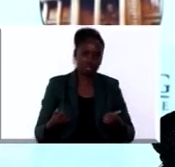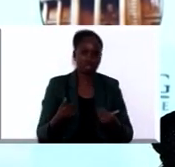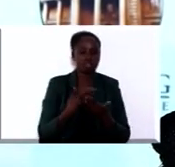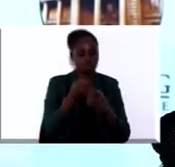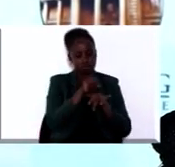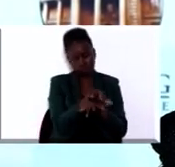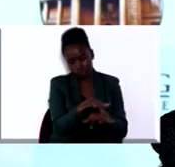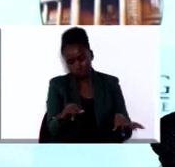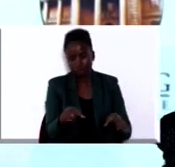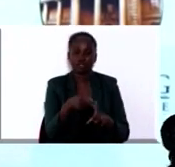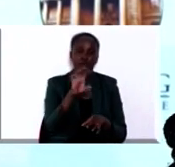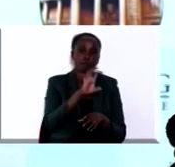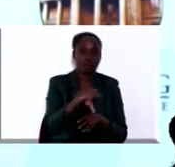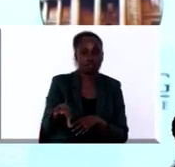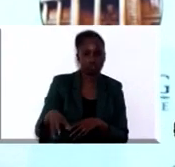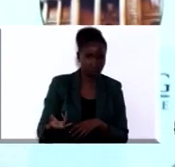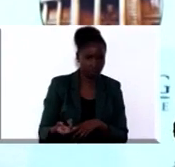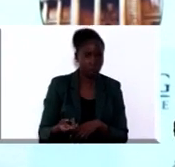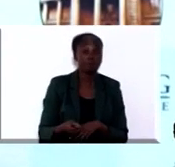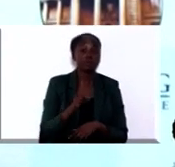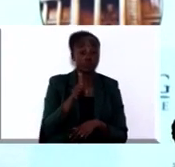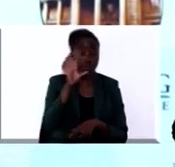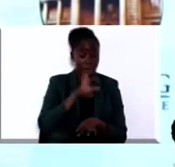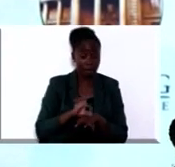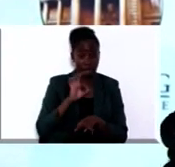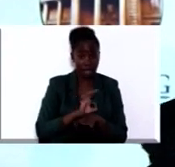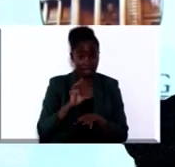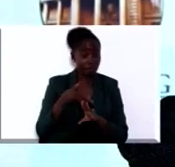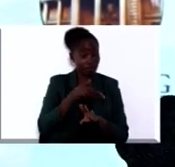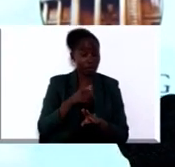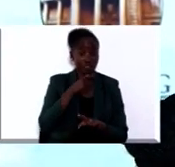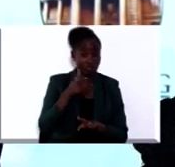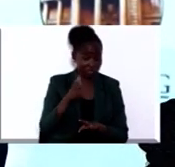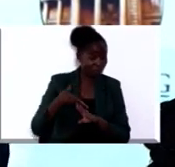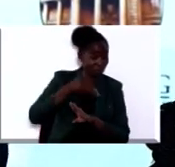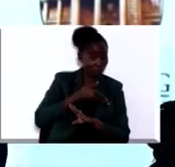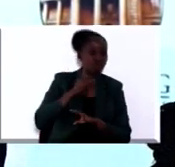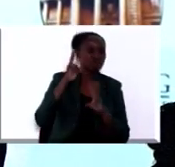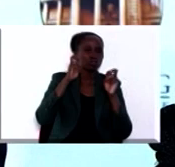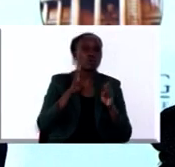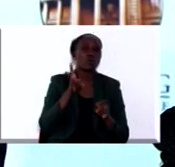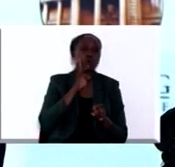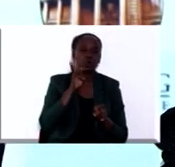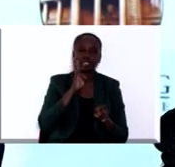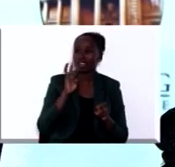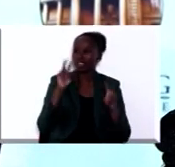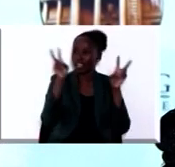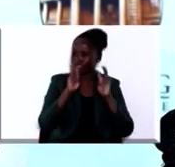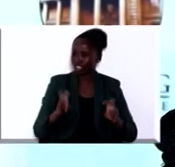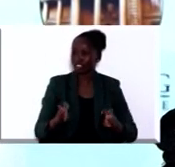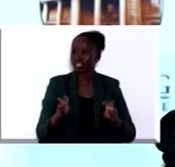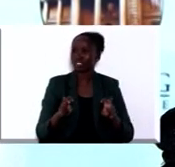our province. The plans we outlined earlier about water, energy, and security are part